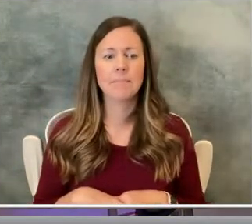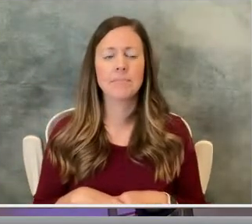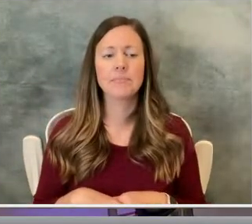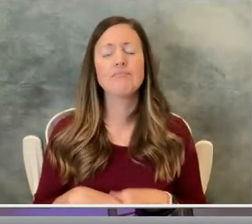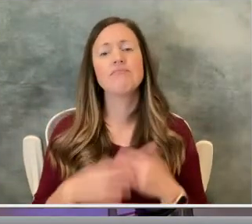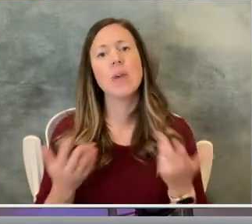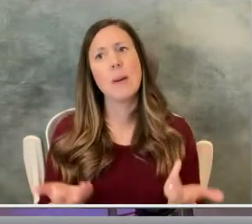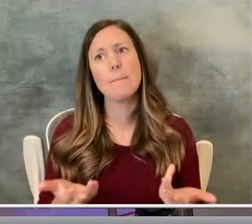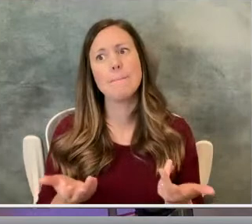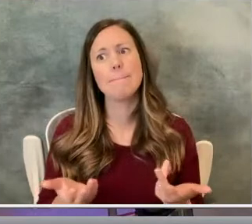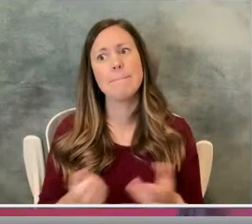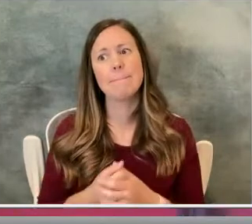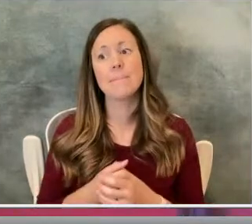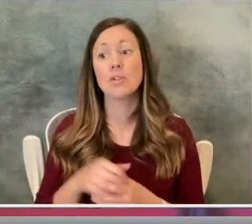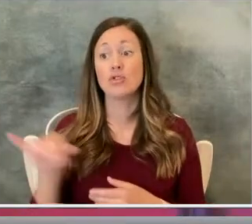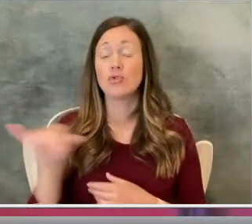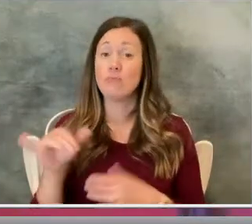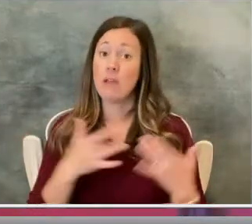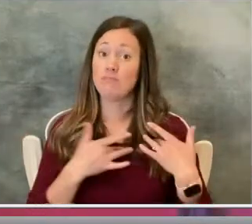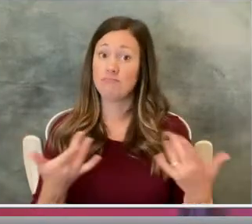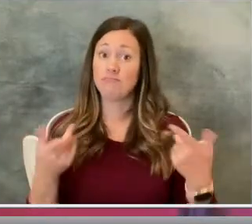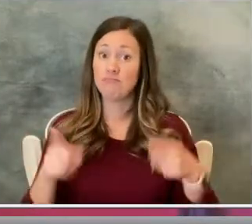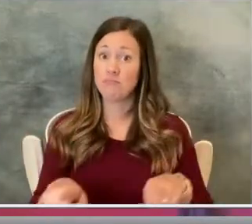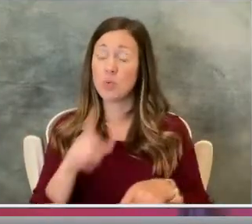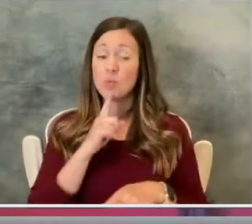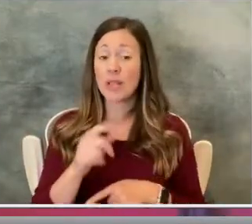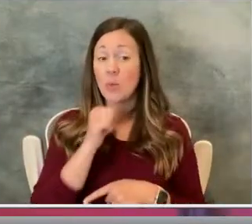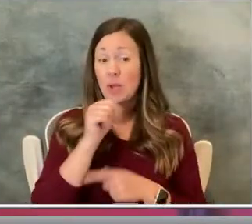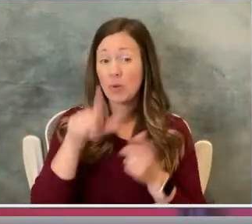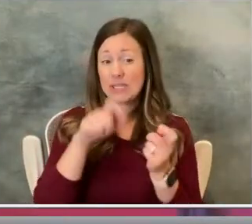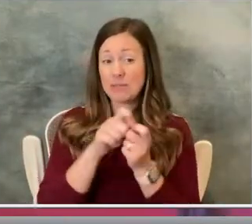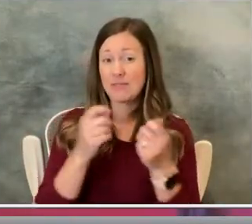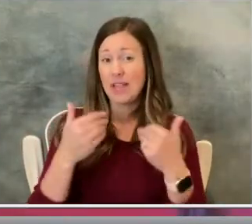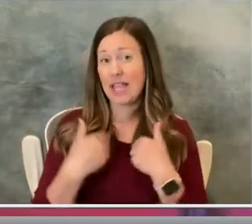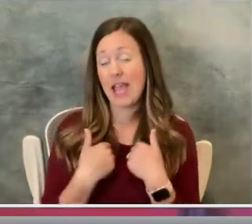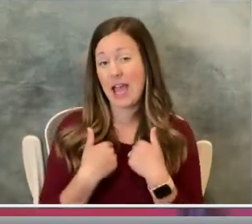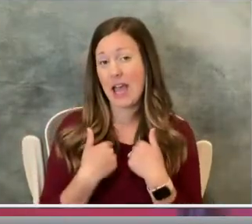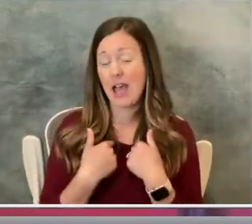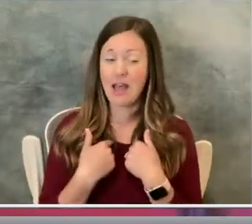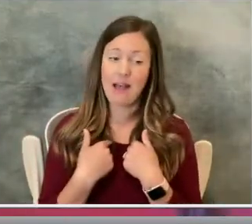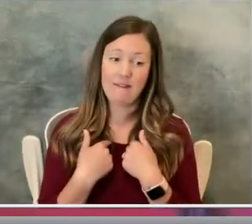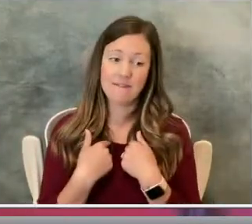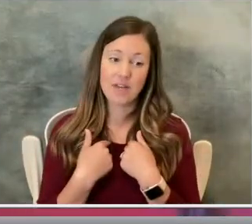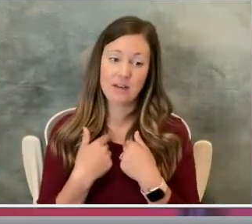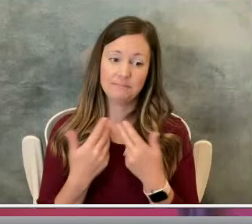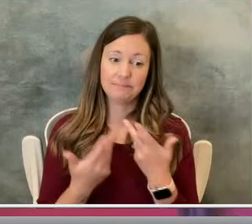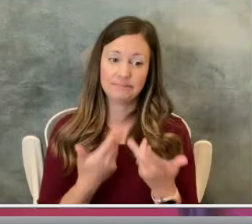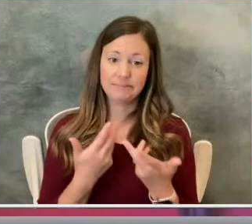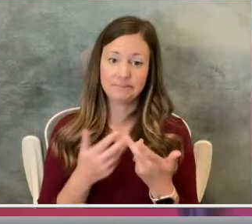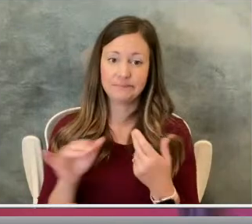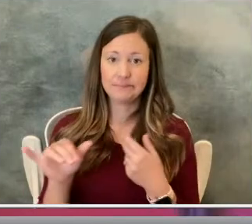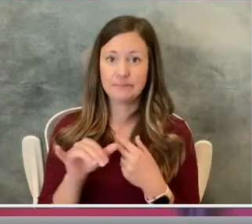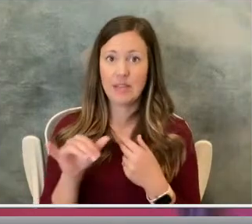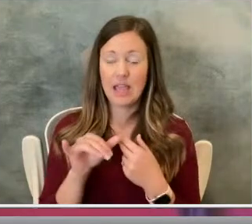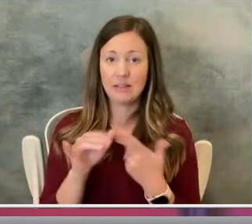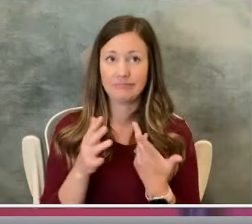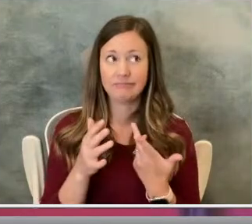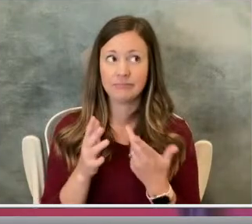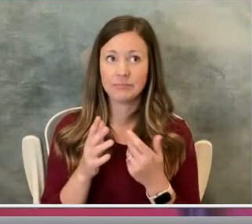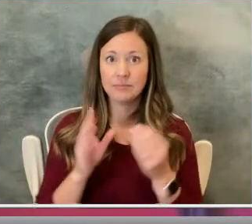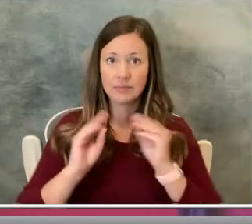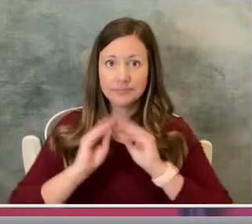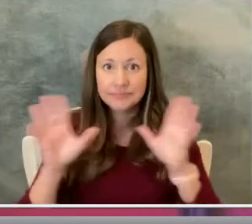Like often occurs, we don't specifically have some sort of smoking gun, you know, gene test that